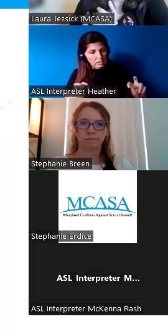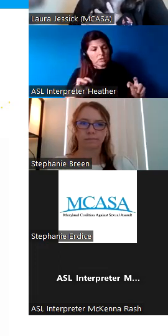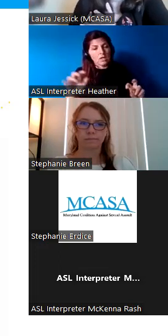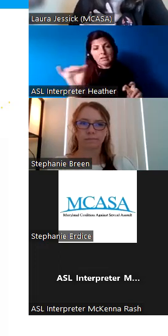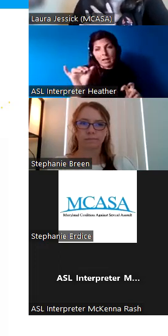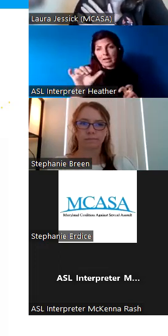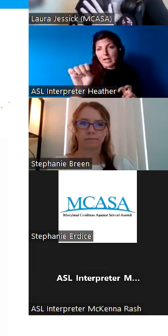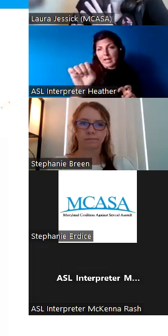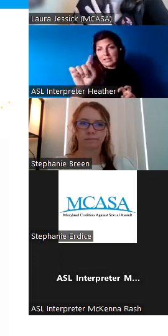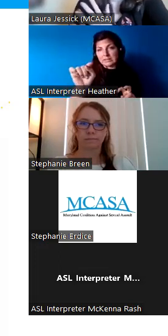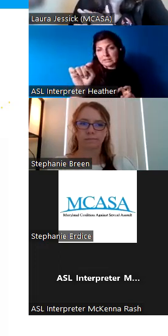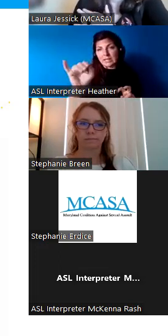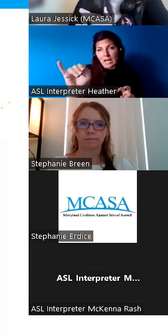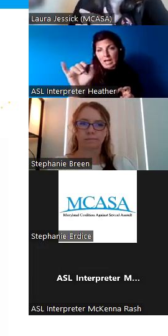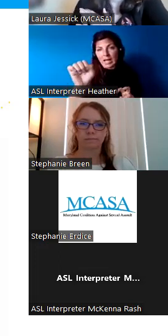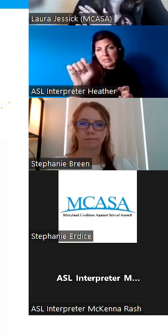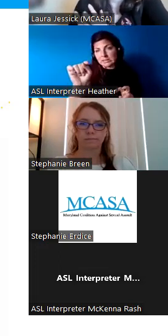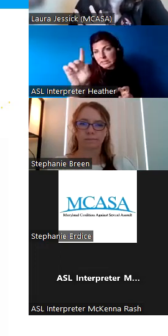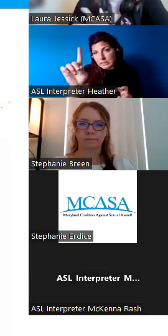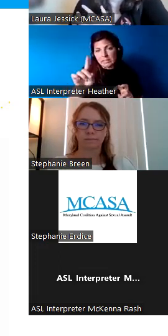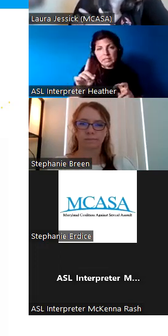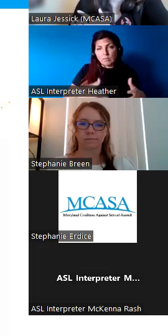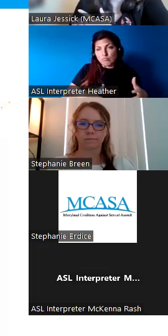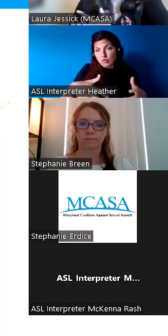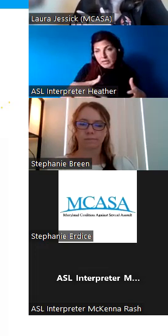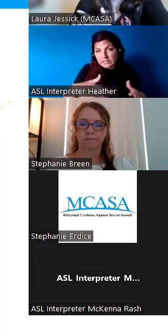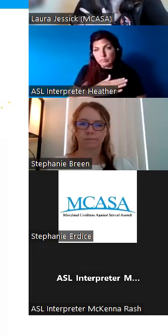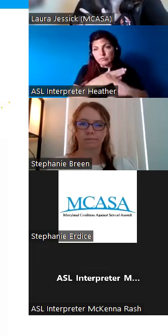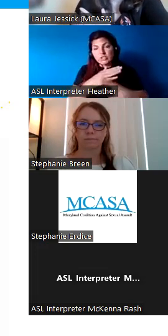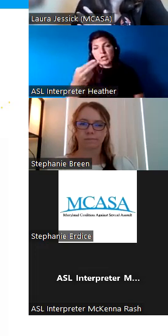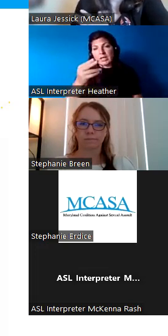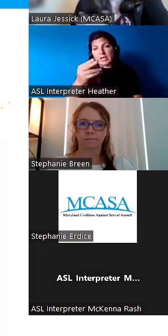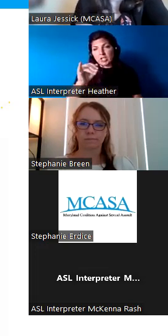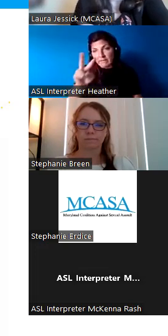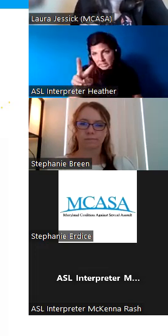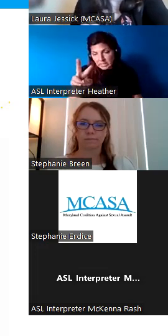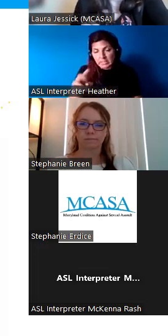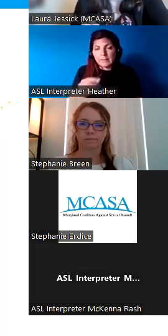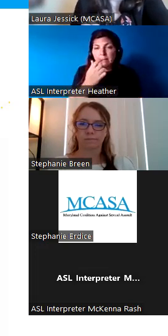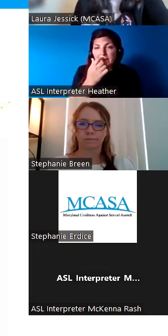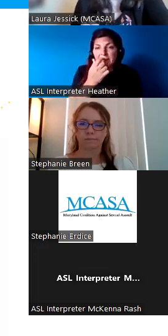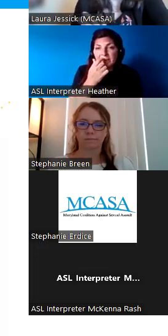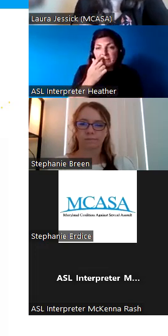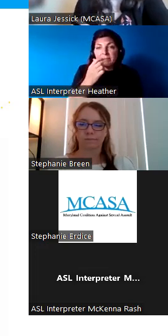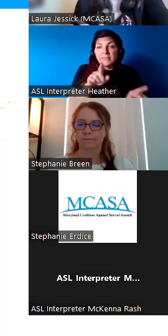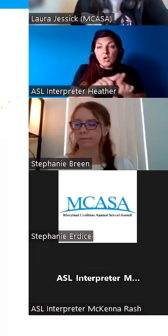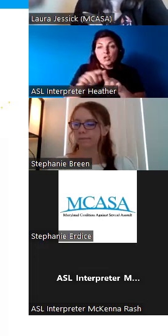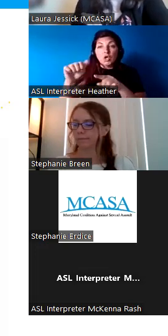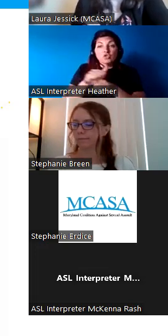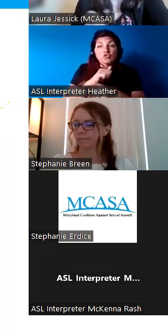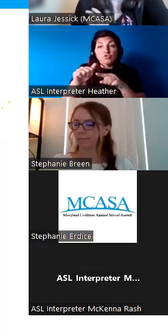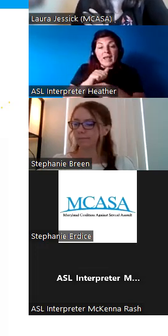like STI prevention, pregnancy prevention, or HIV prophylaxis. And a trained forensic